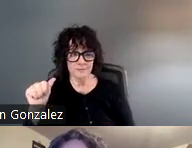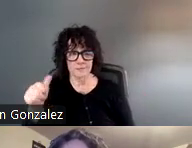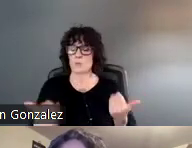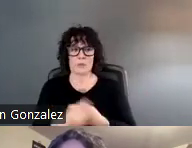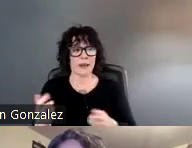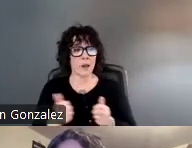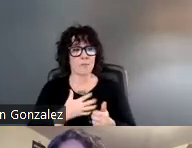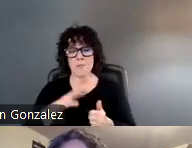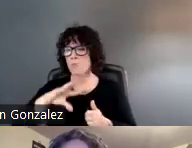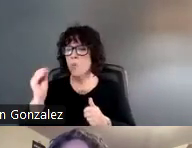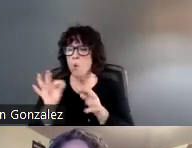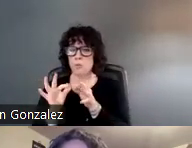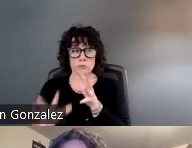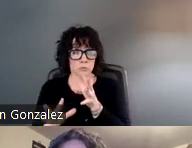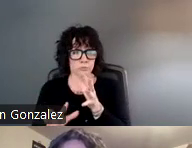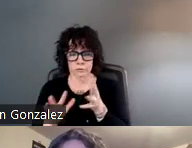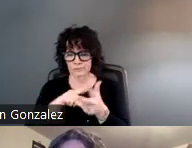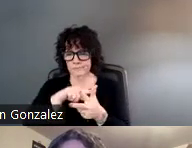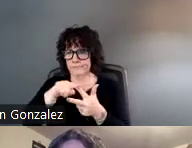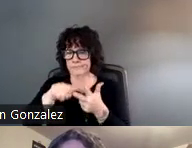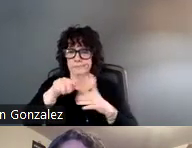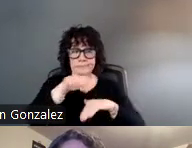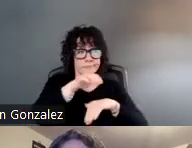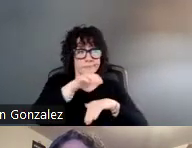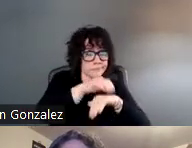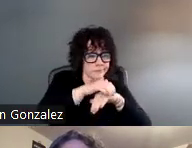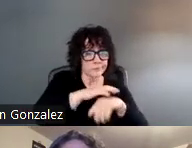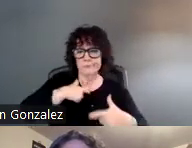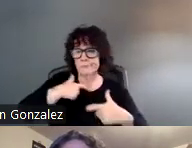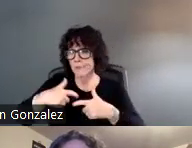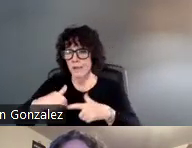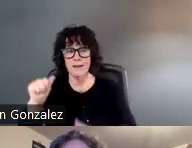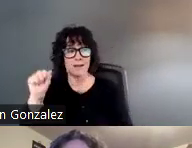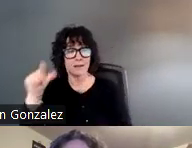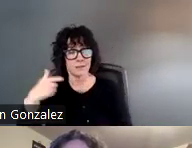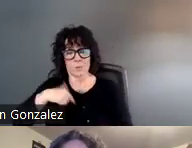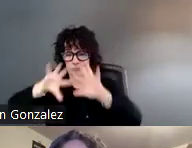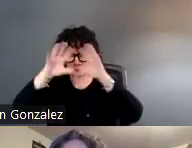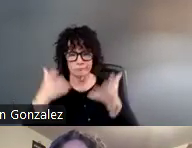and ASL, working within a framework called language justice.